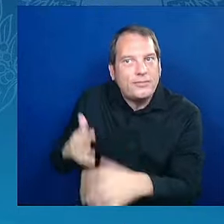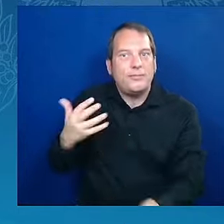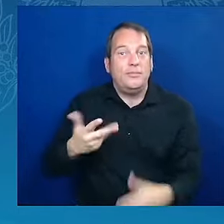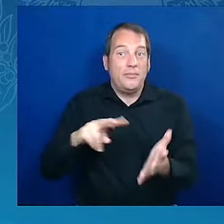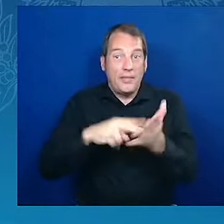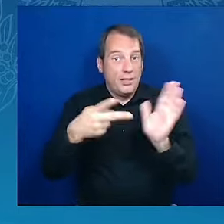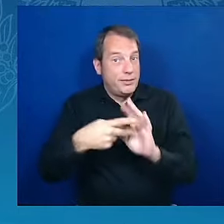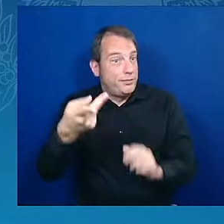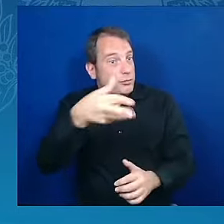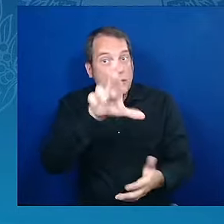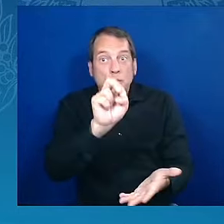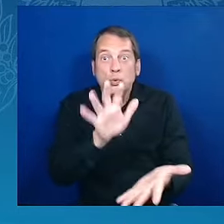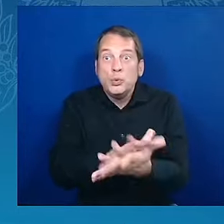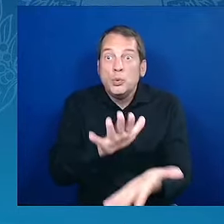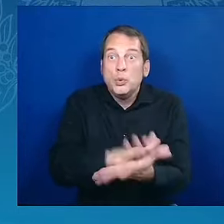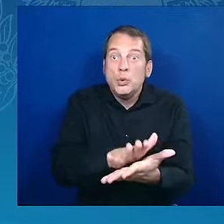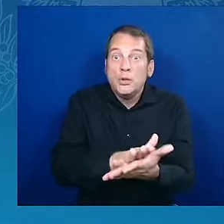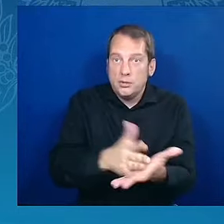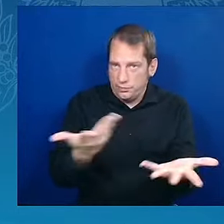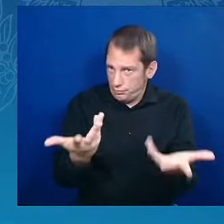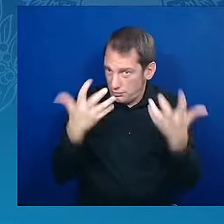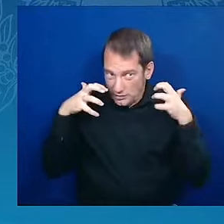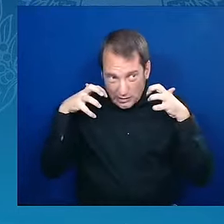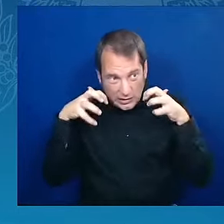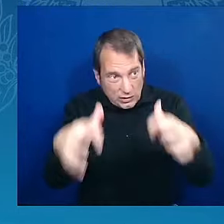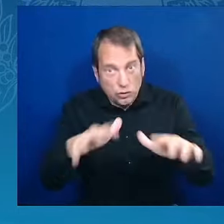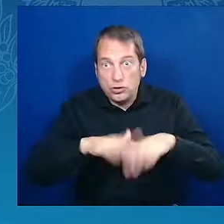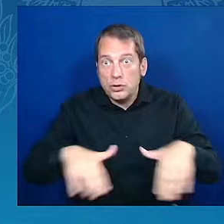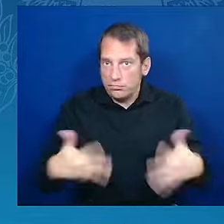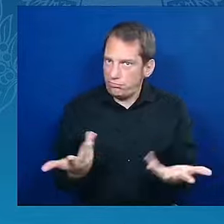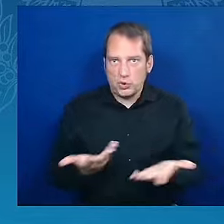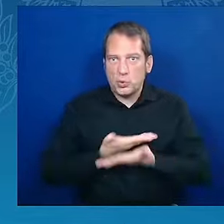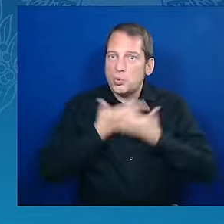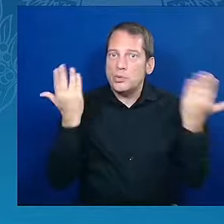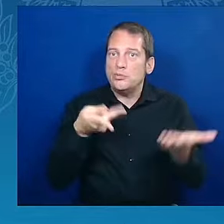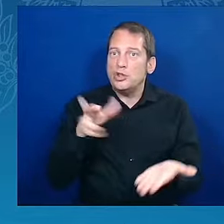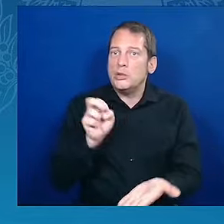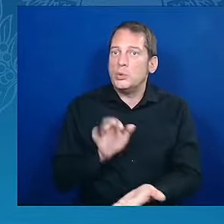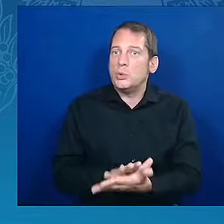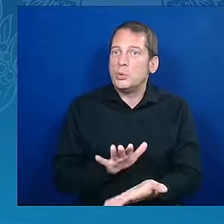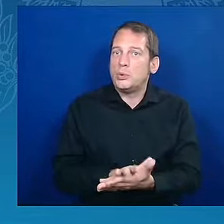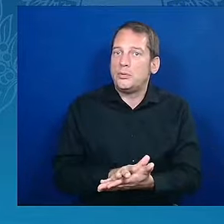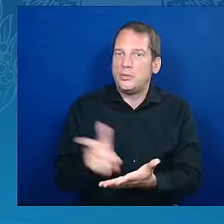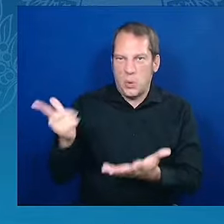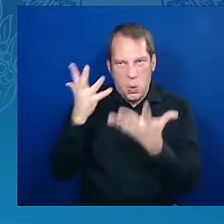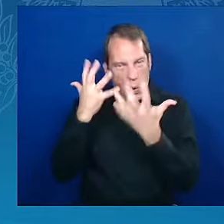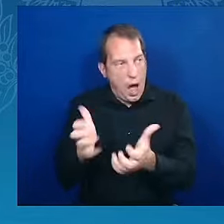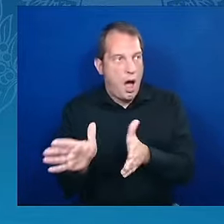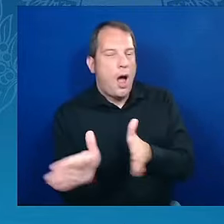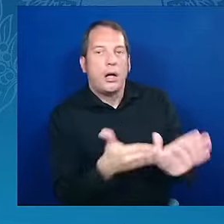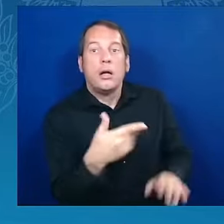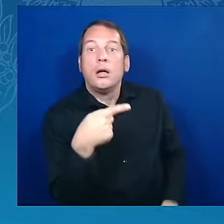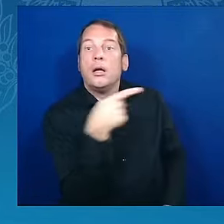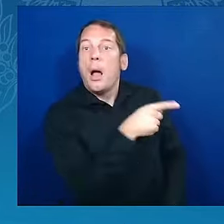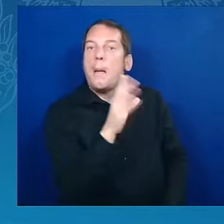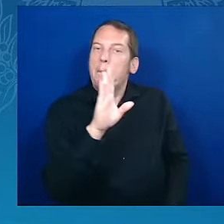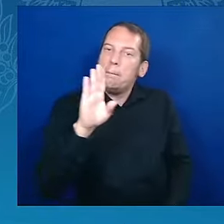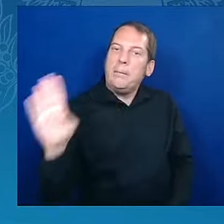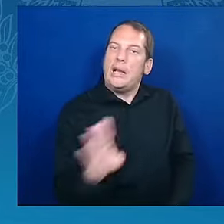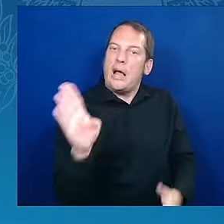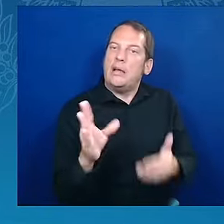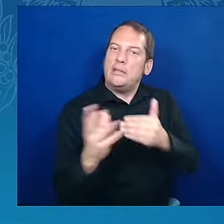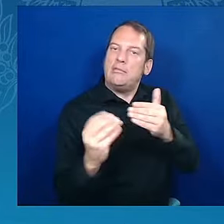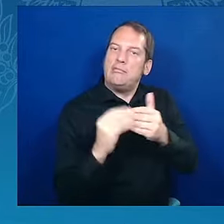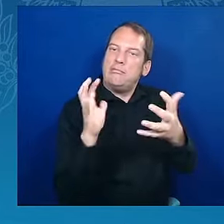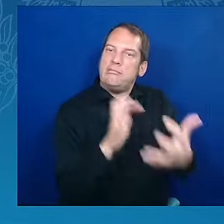billionaires and big corporations and make working families foot the bill. And he intends to end the Affordable Care Act. Now